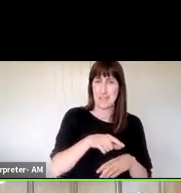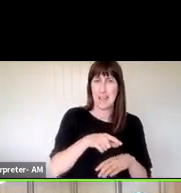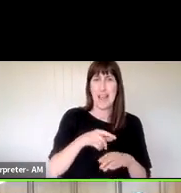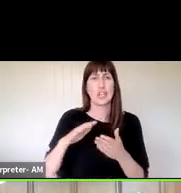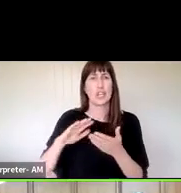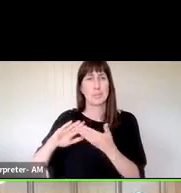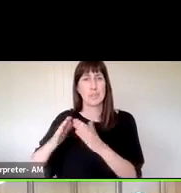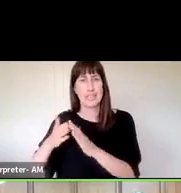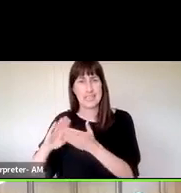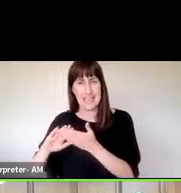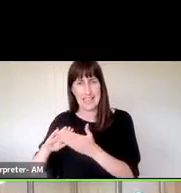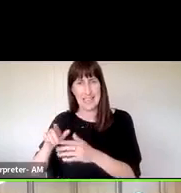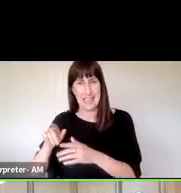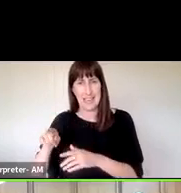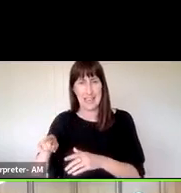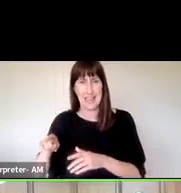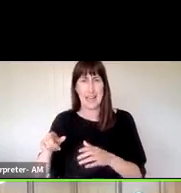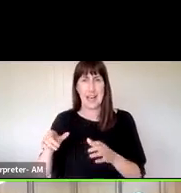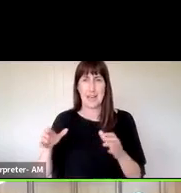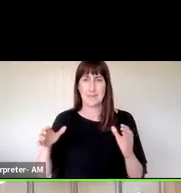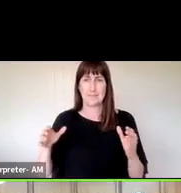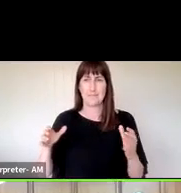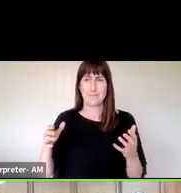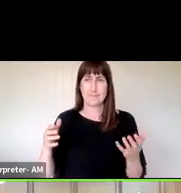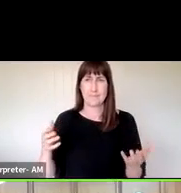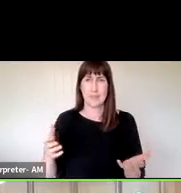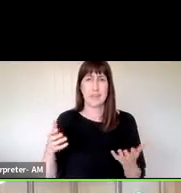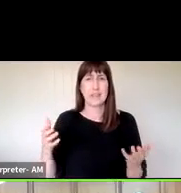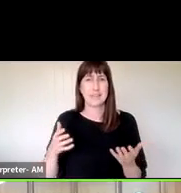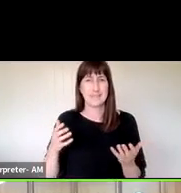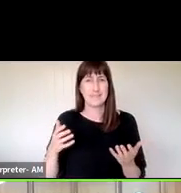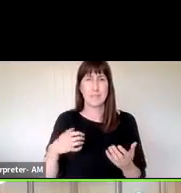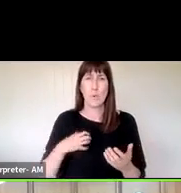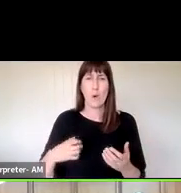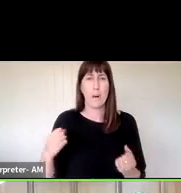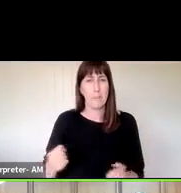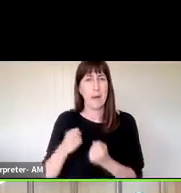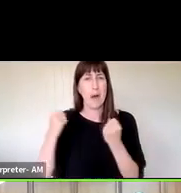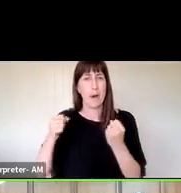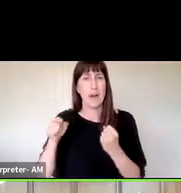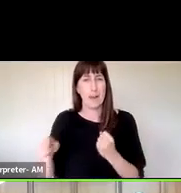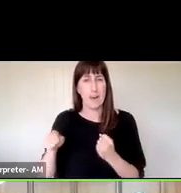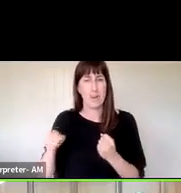our way in that map. And I think